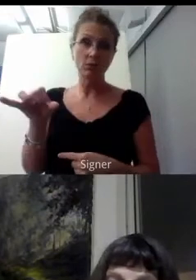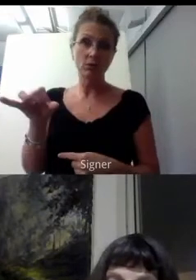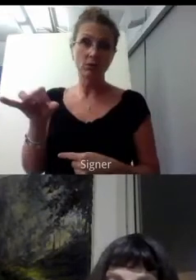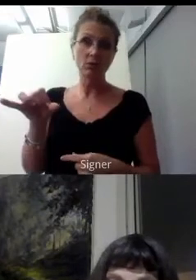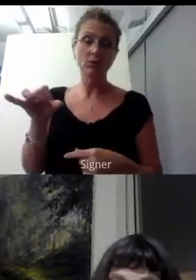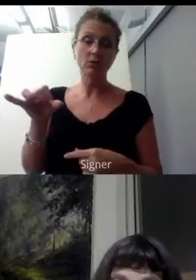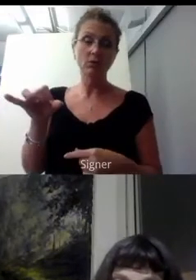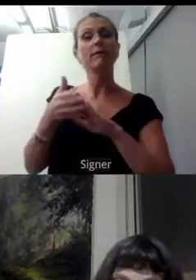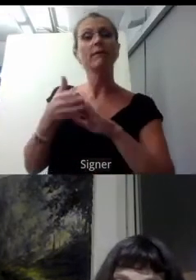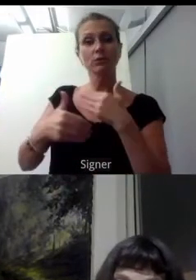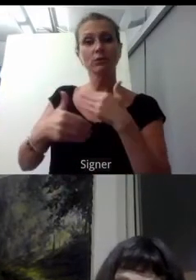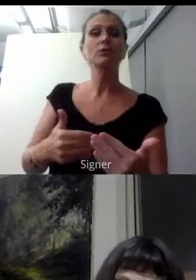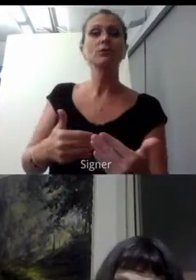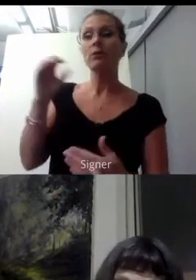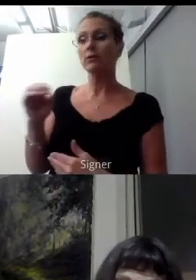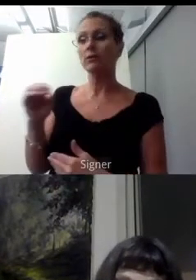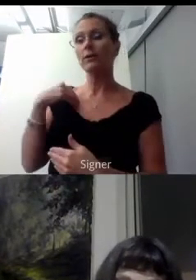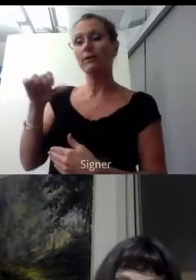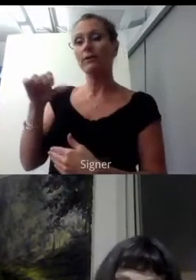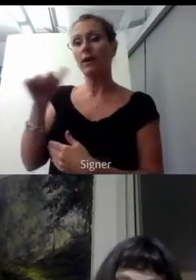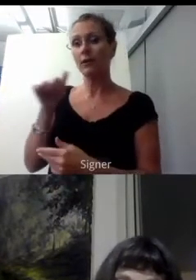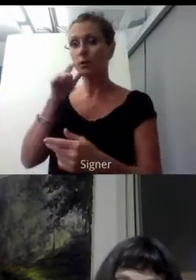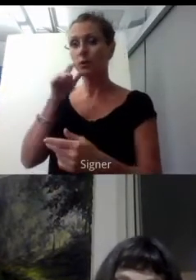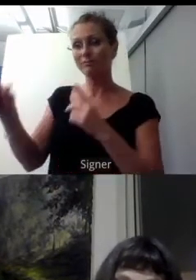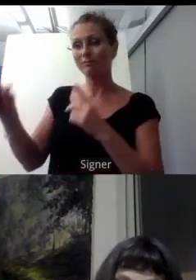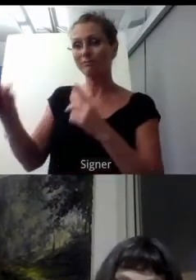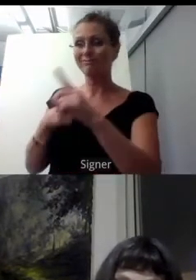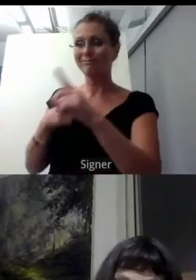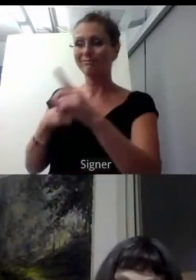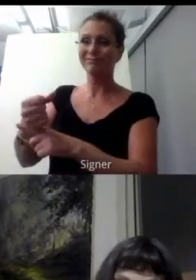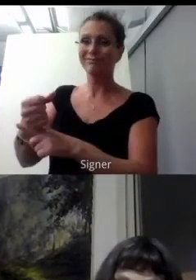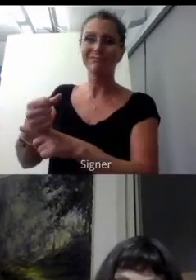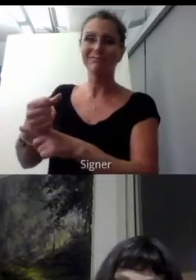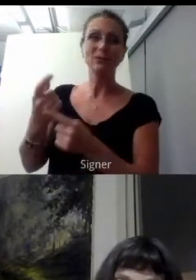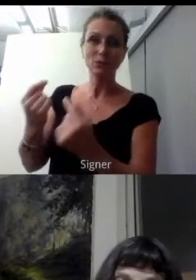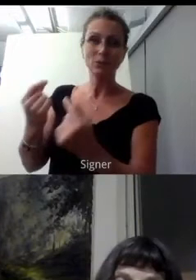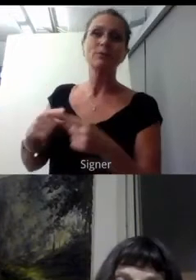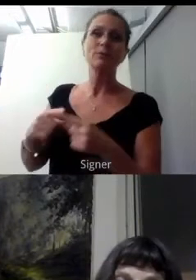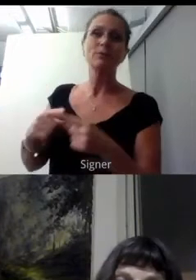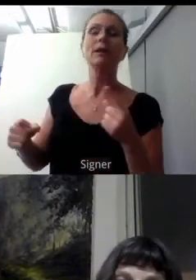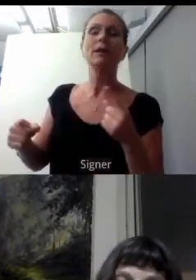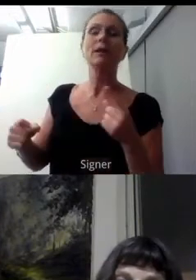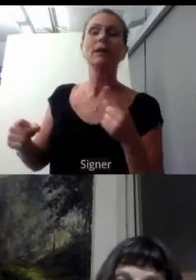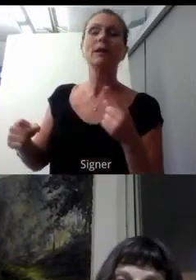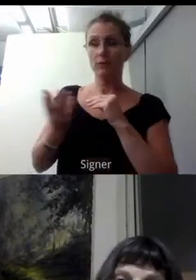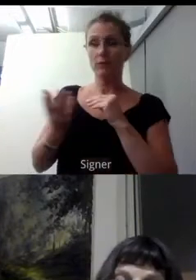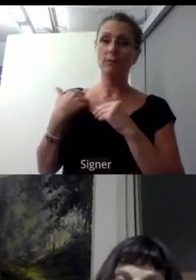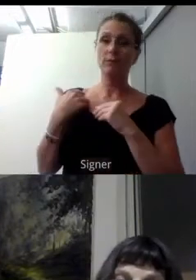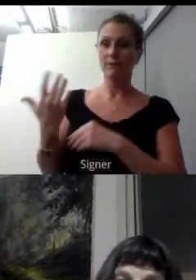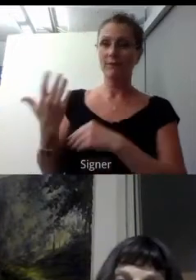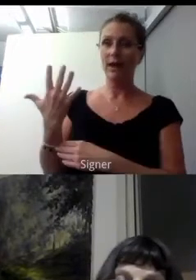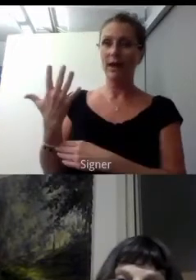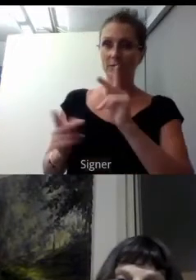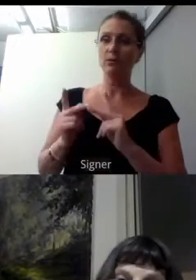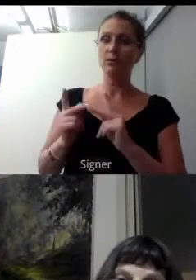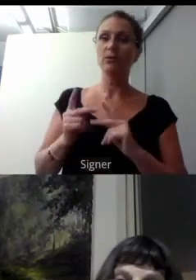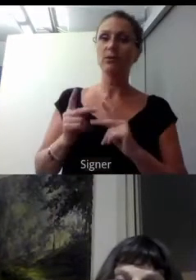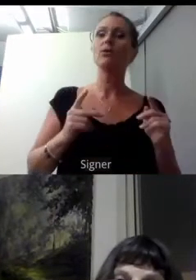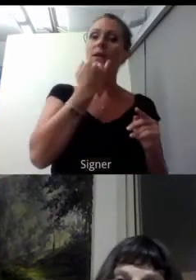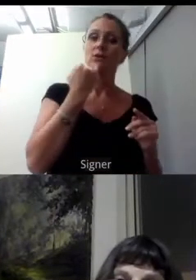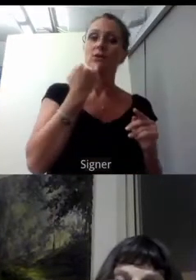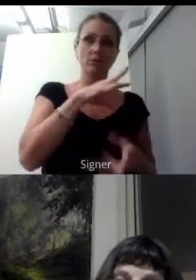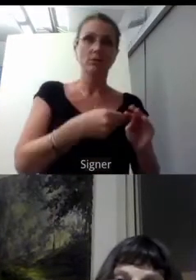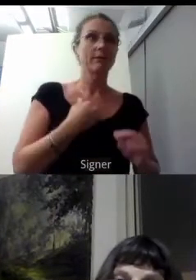do delegated staff, but that's the number that they've given us. Bila, talk to us about the members